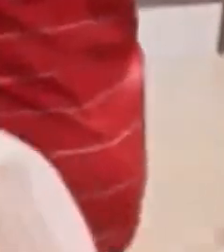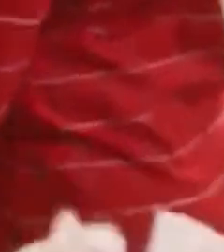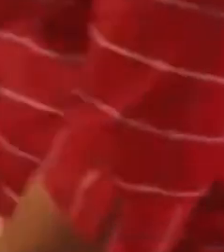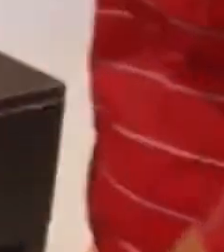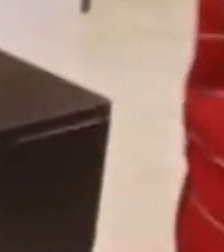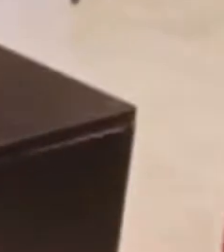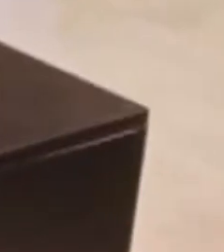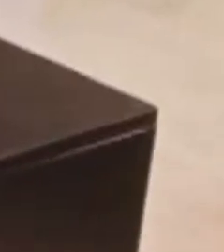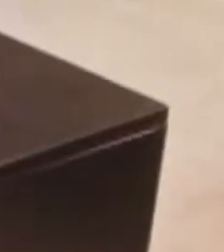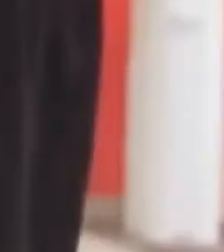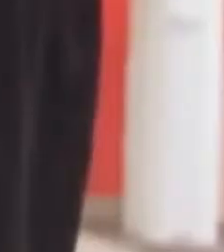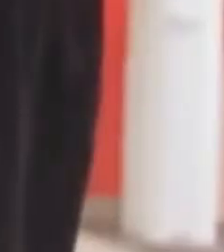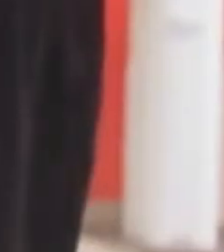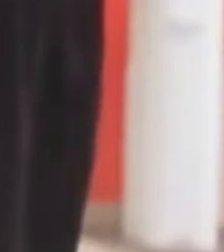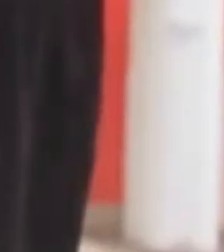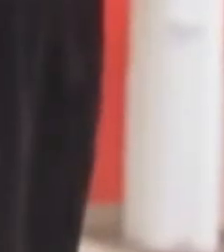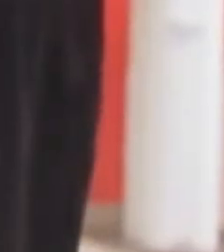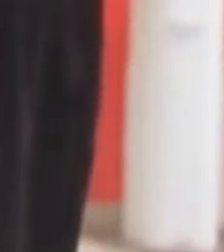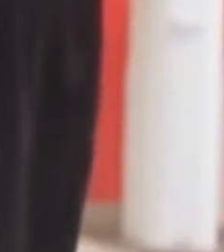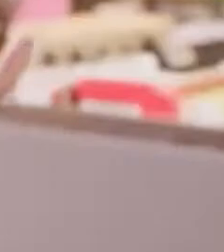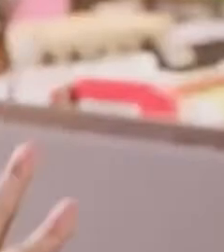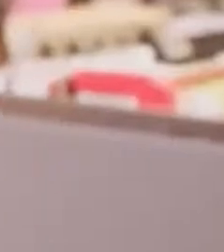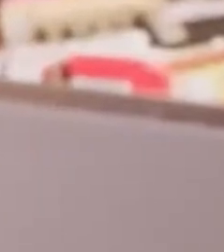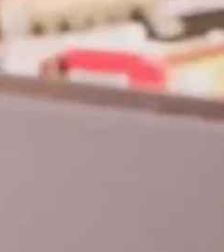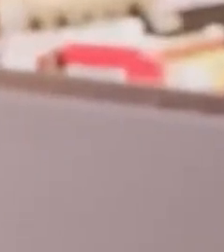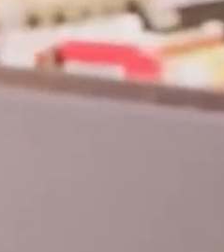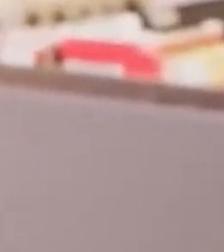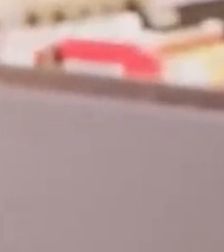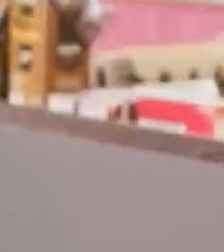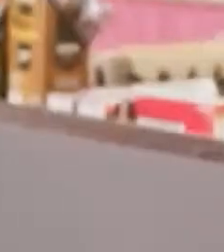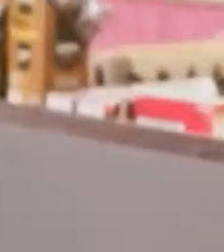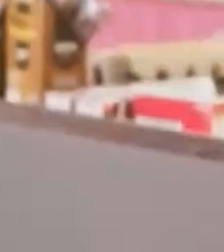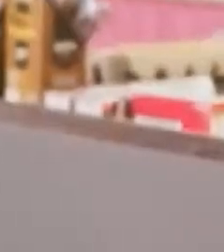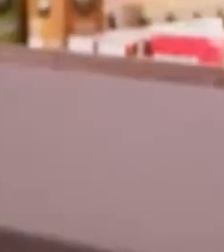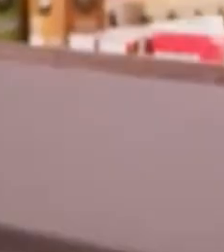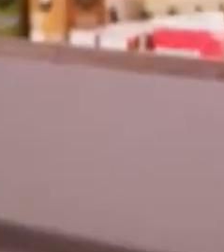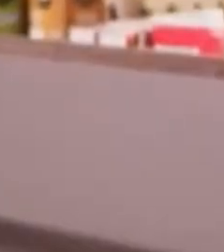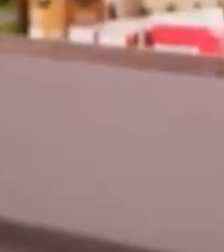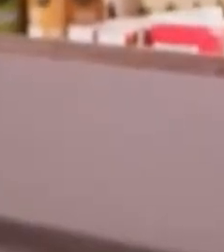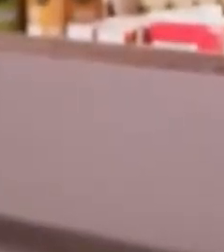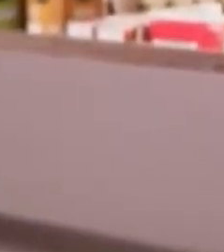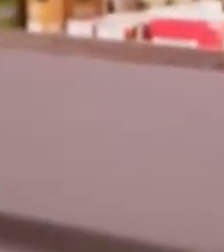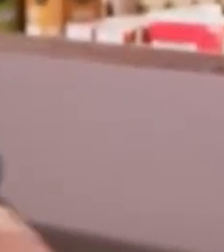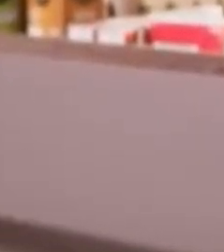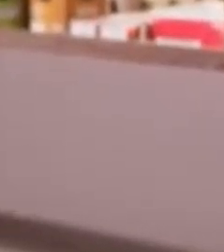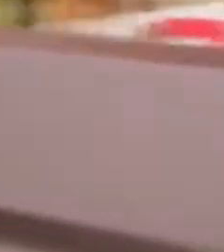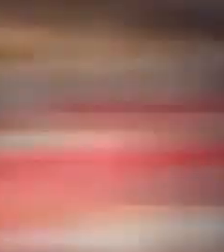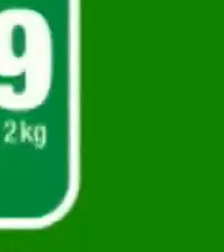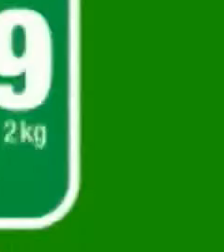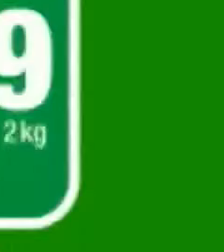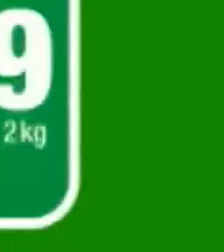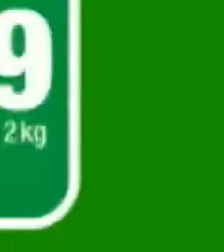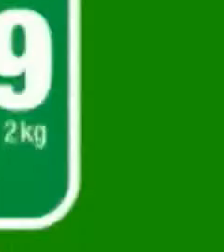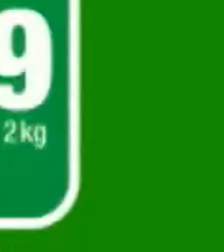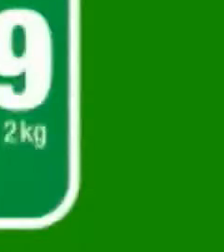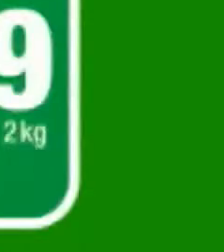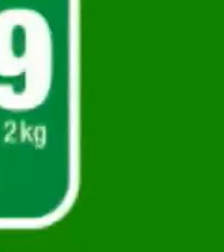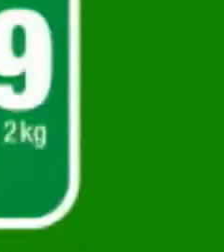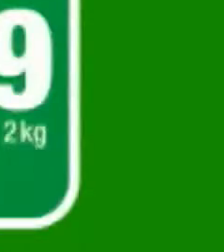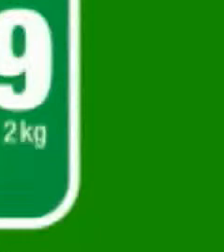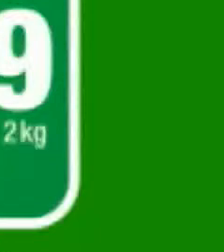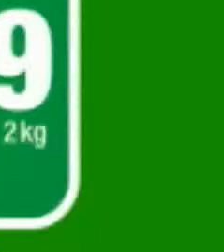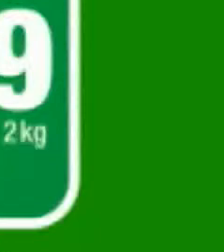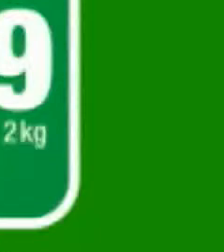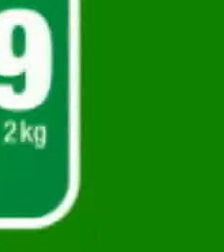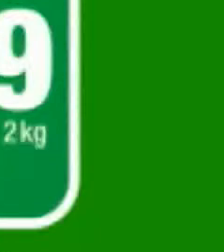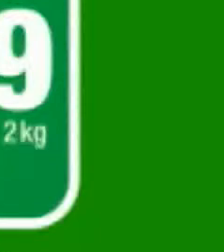for free. Just shop any participating product, swipe your Spar Rewards card and go big with 2 kg